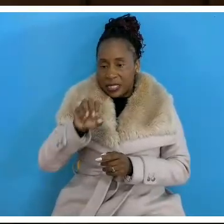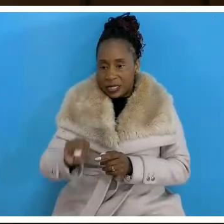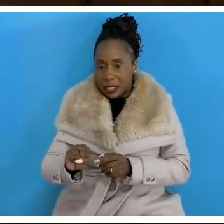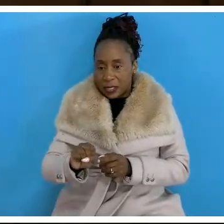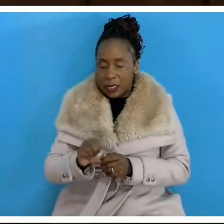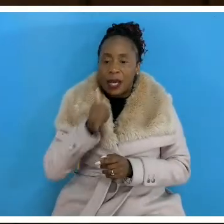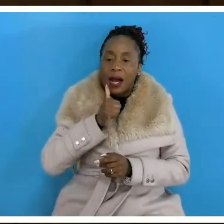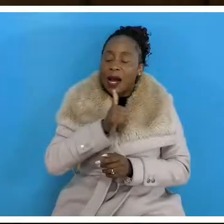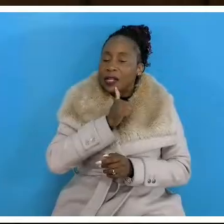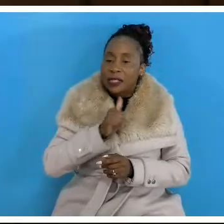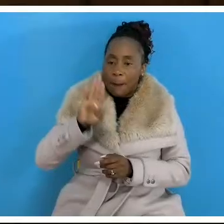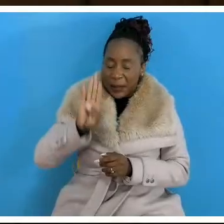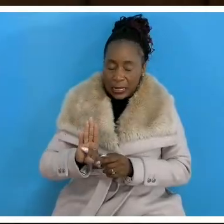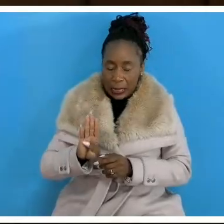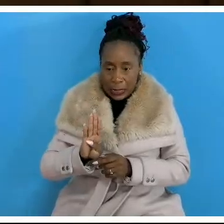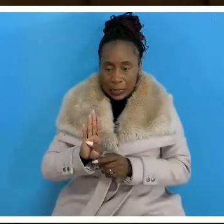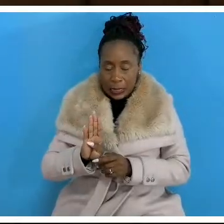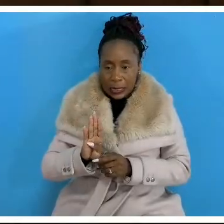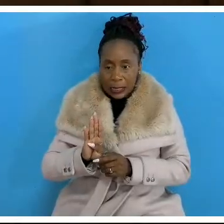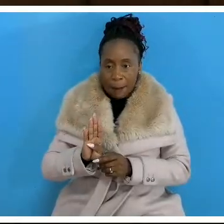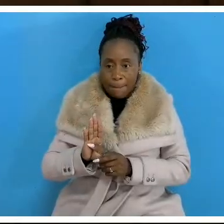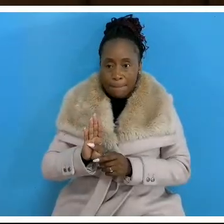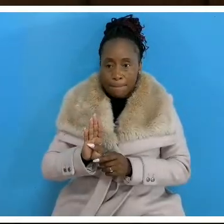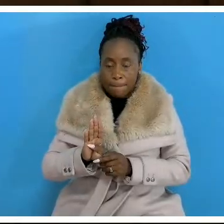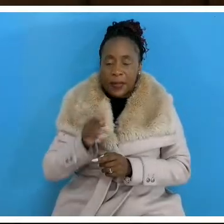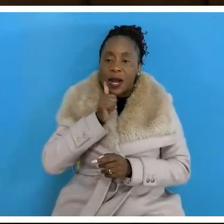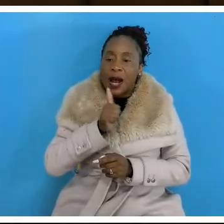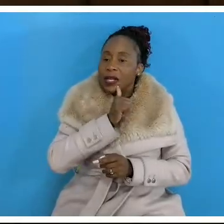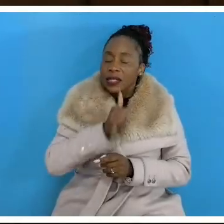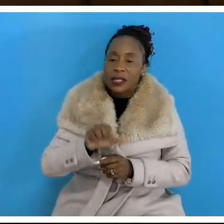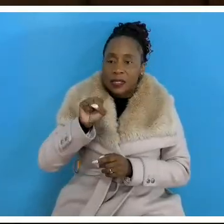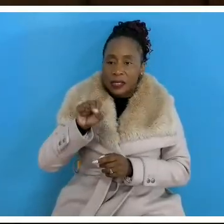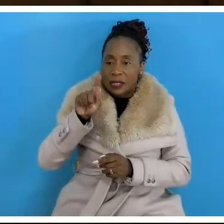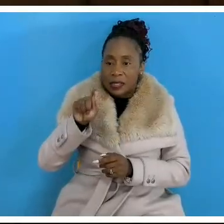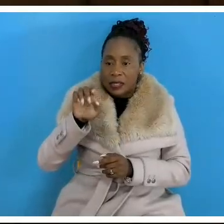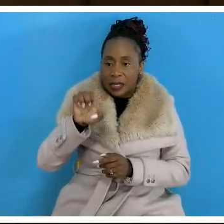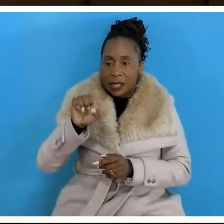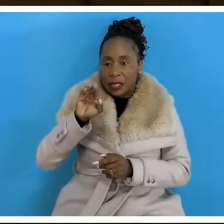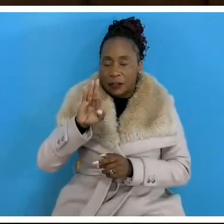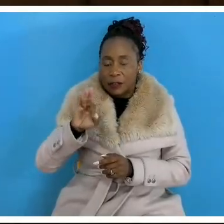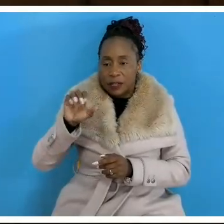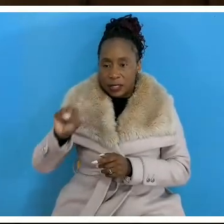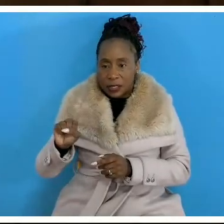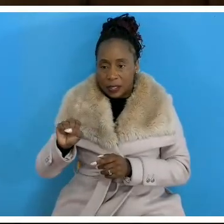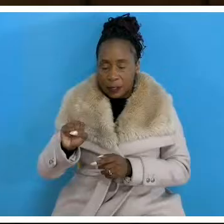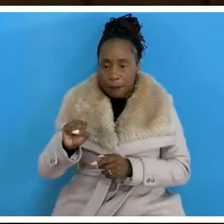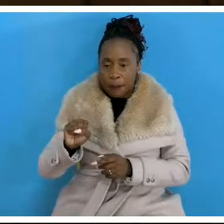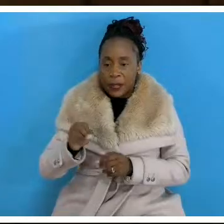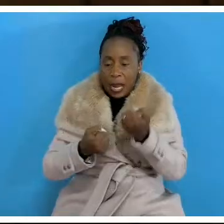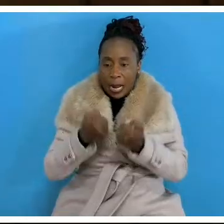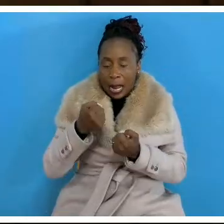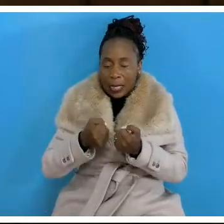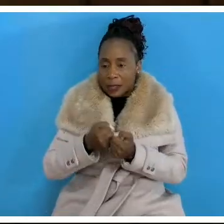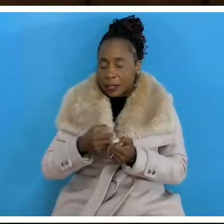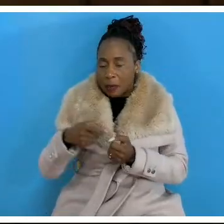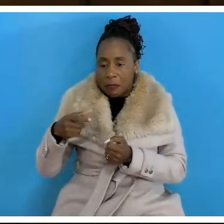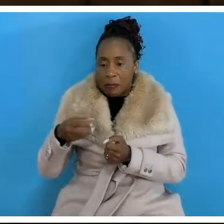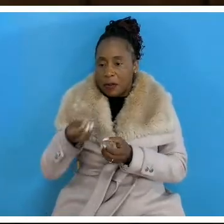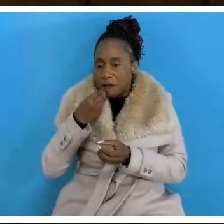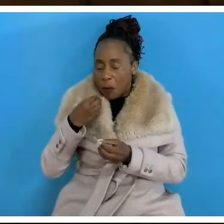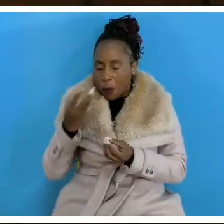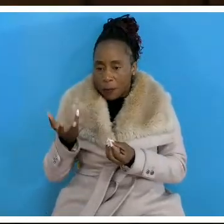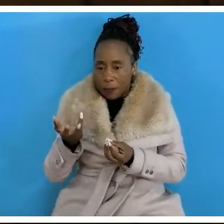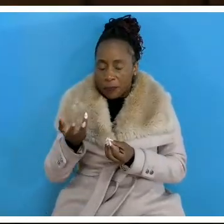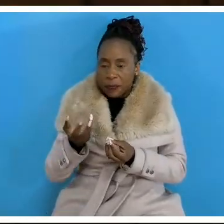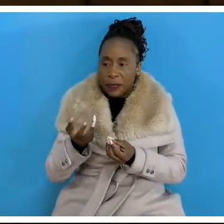Auntie B's Takeaway, Auntie Steph's, Kaz Takeaways, Neoli